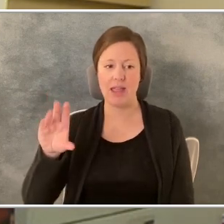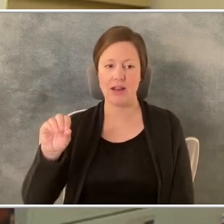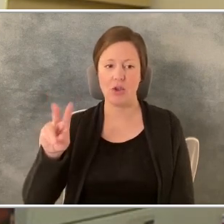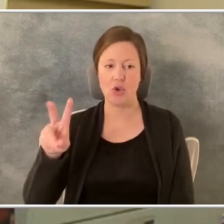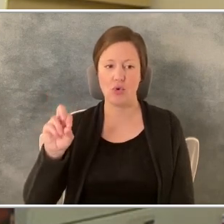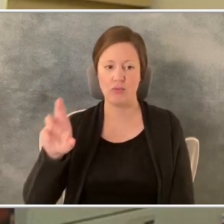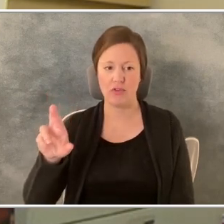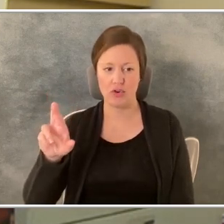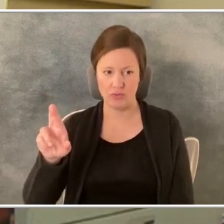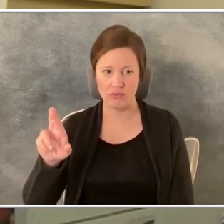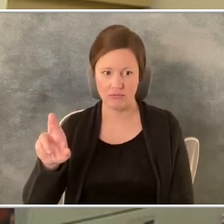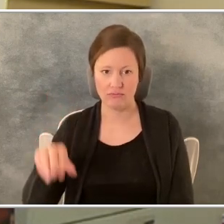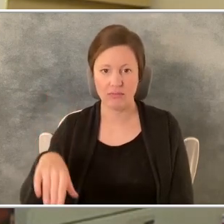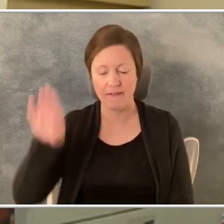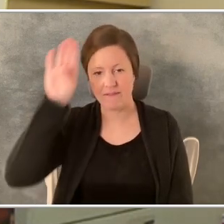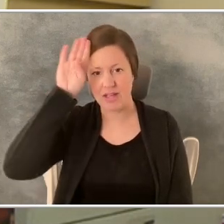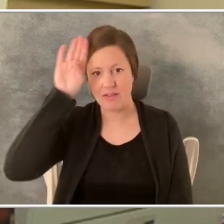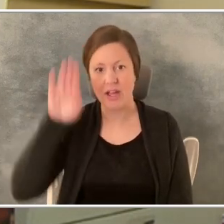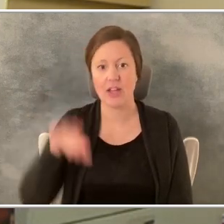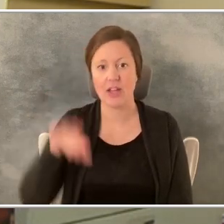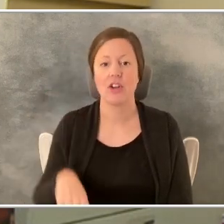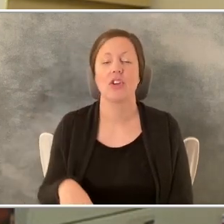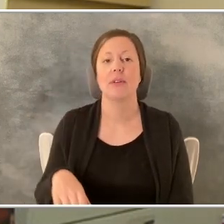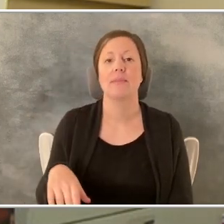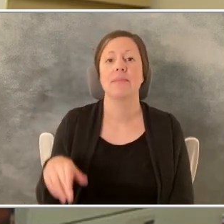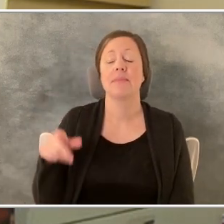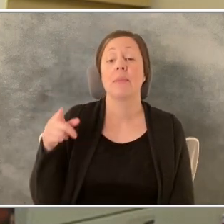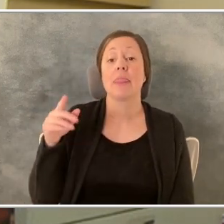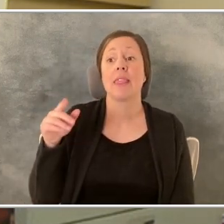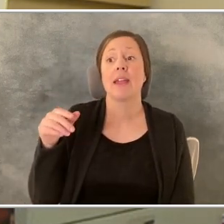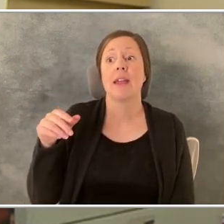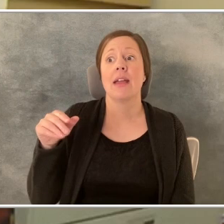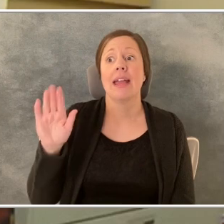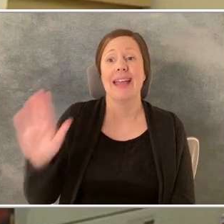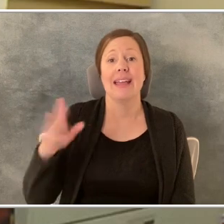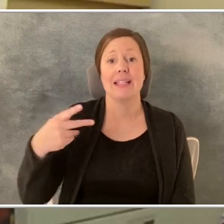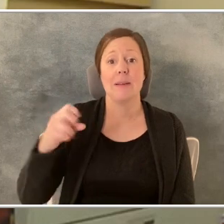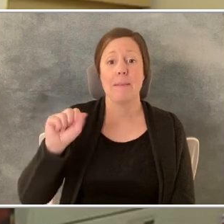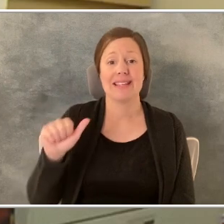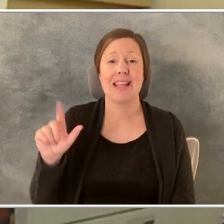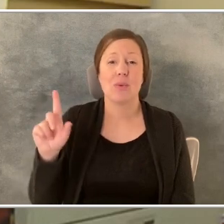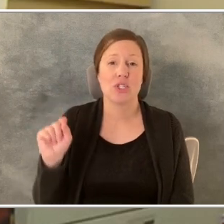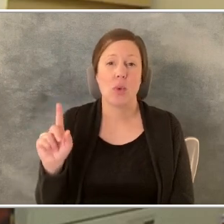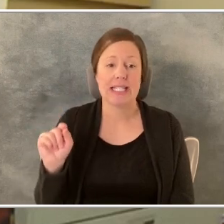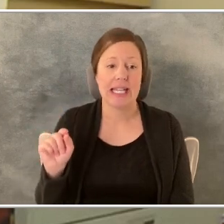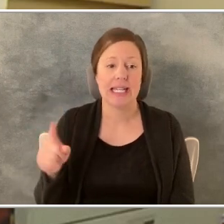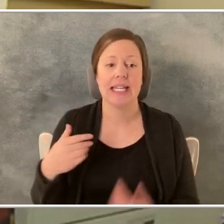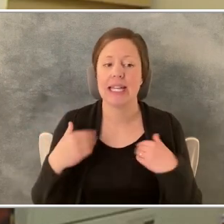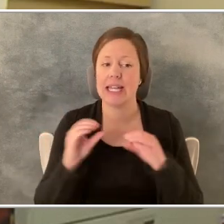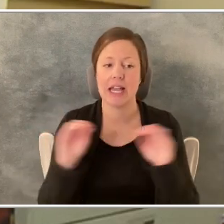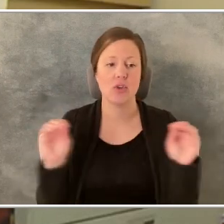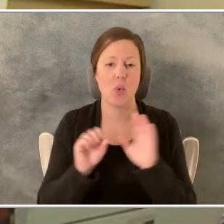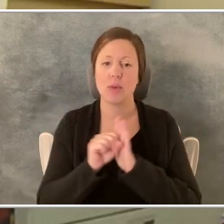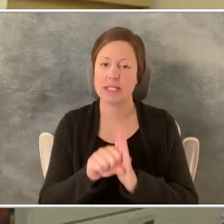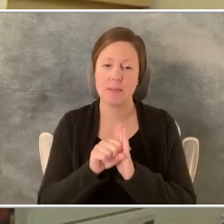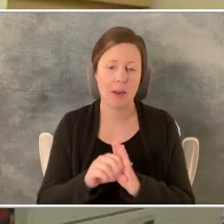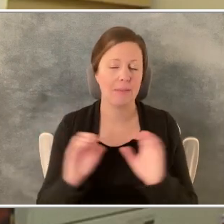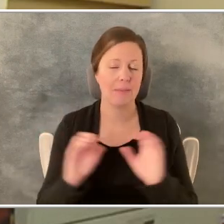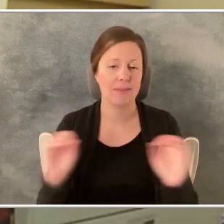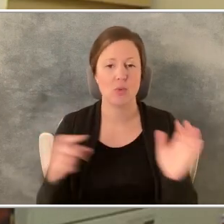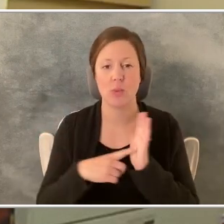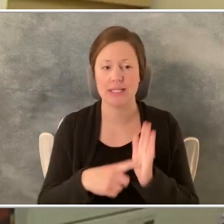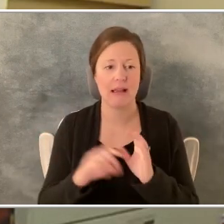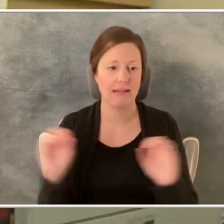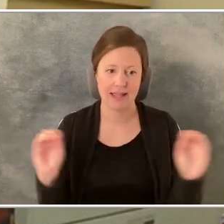and his PSA was 20. And he had no symptoms, no signs either. And he